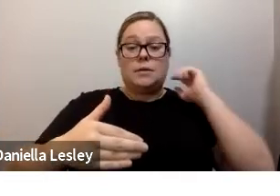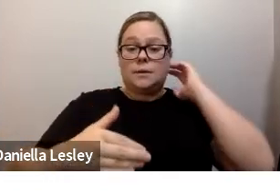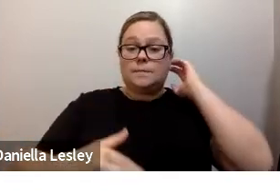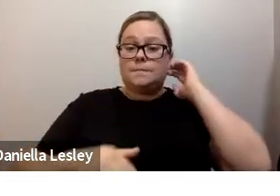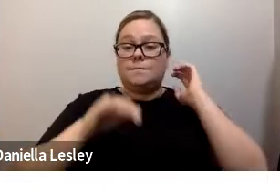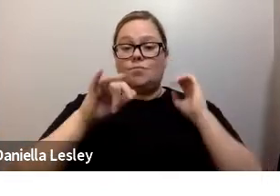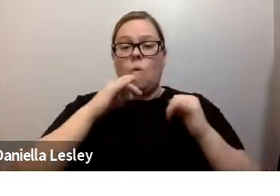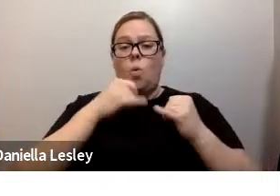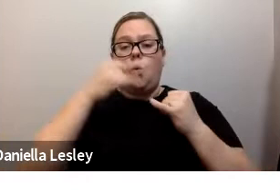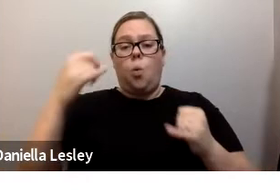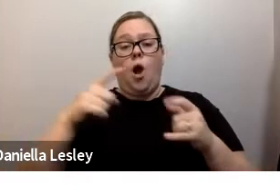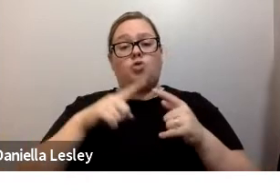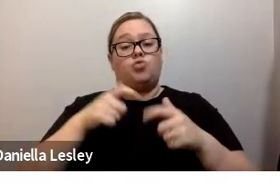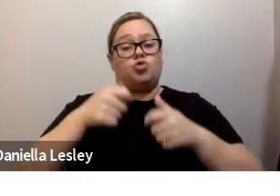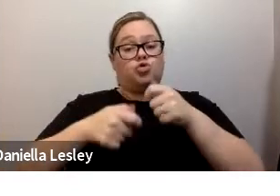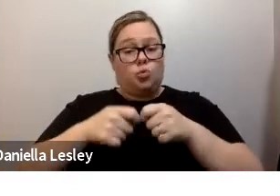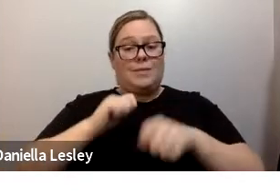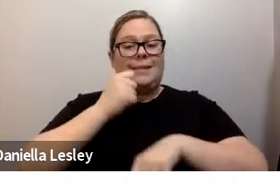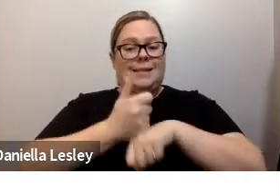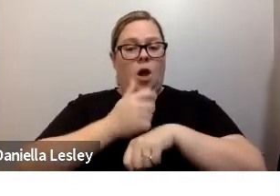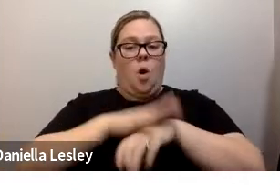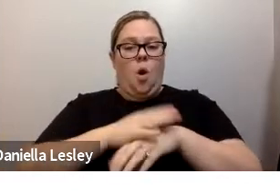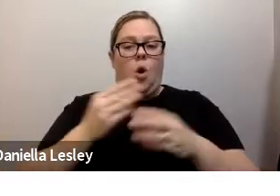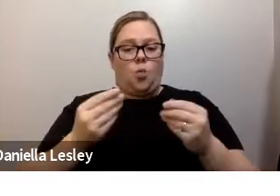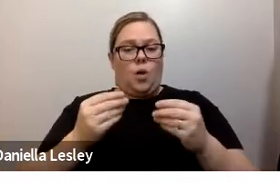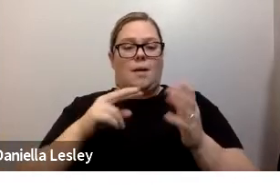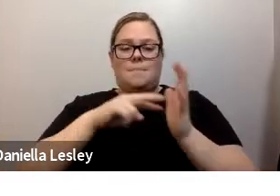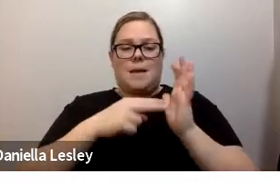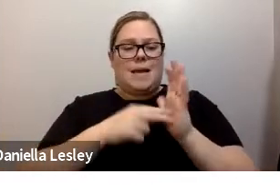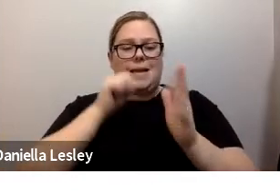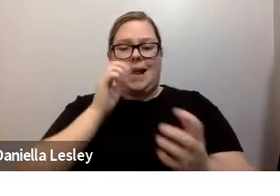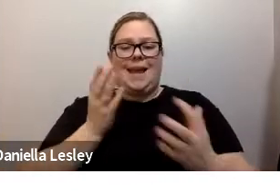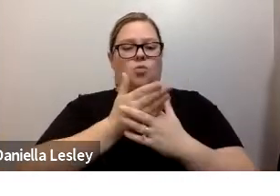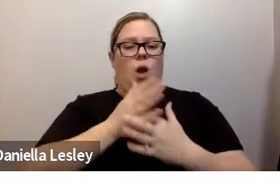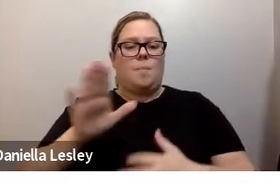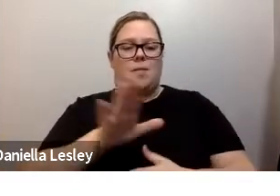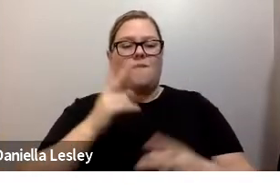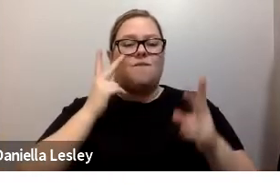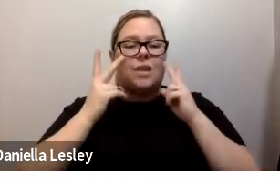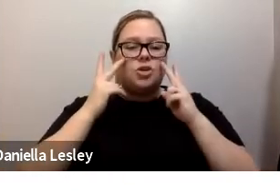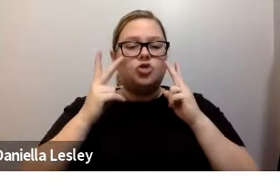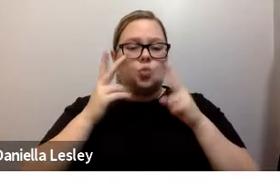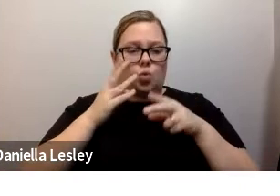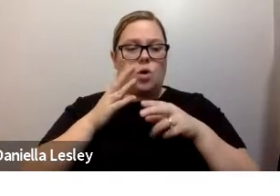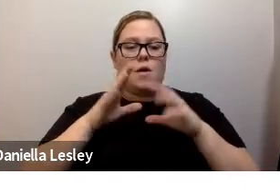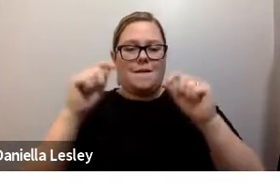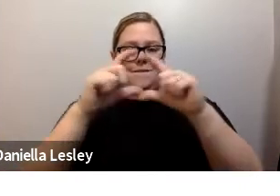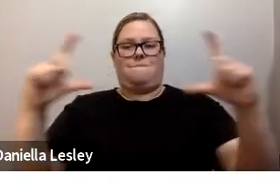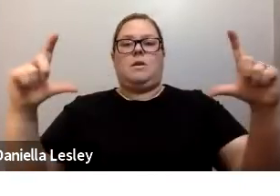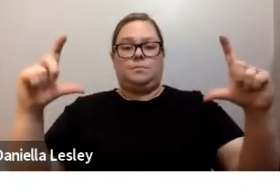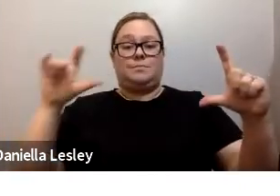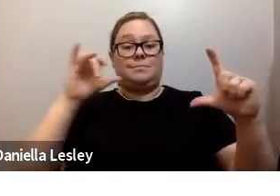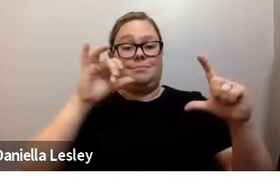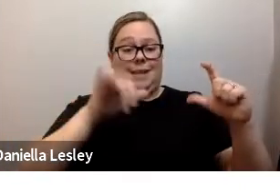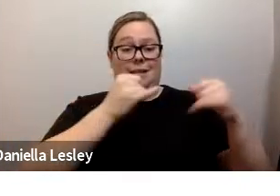are wired to the controller, which is set onto the ground so that it doesn't interrupt their visual field. That is connected to the PC. And